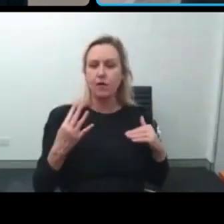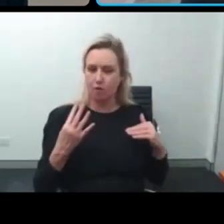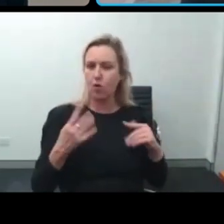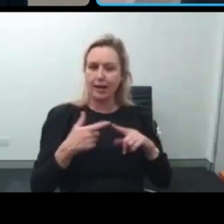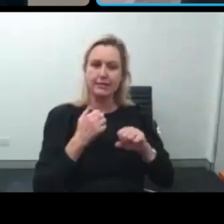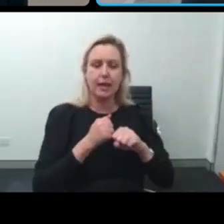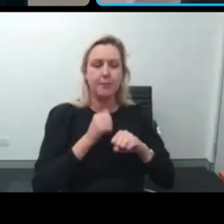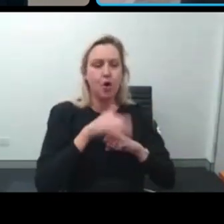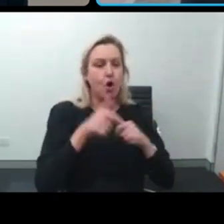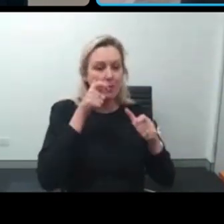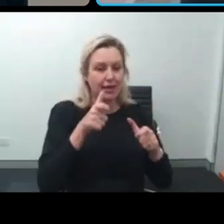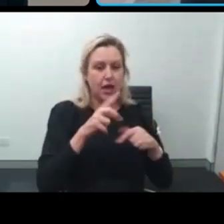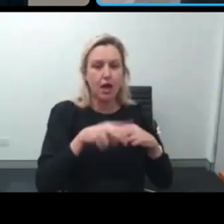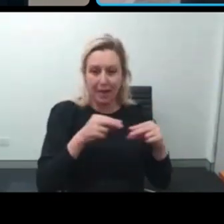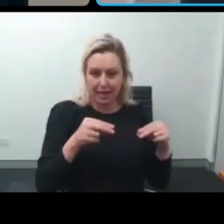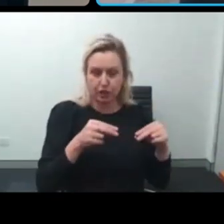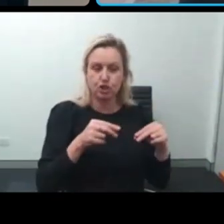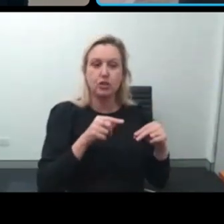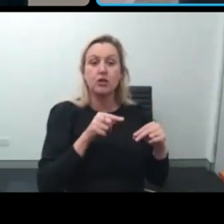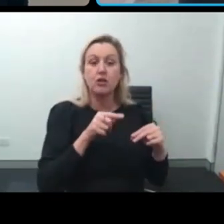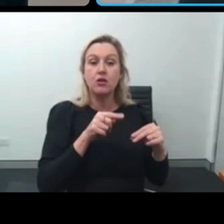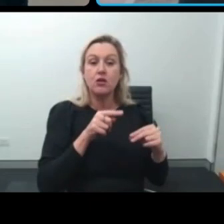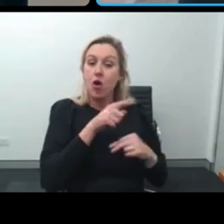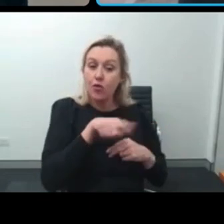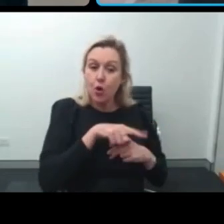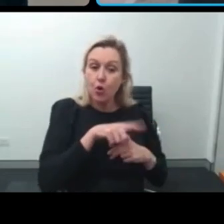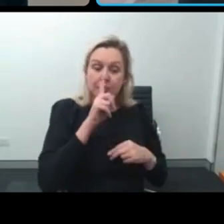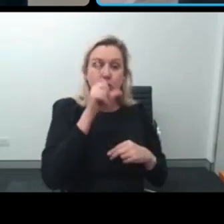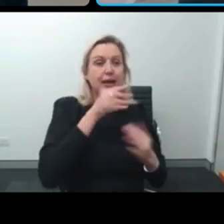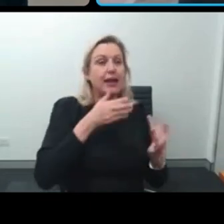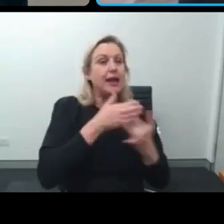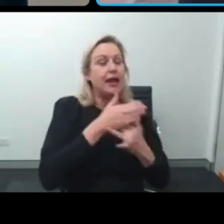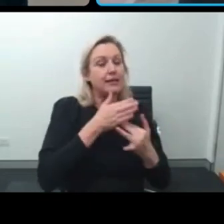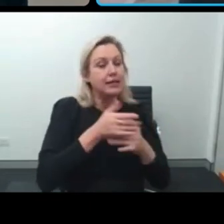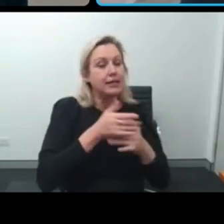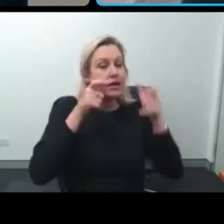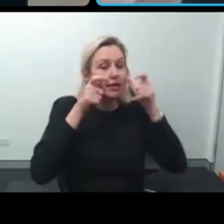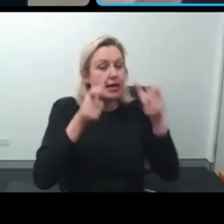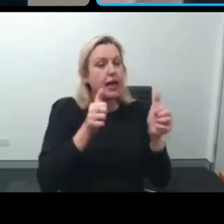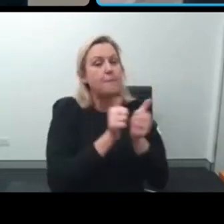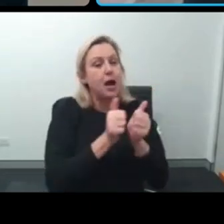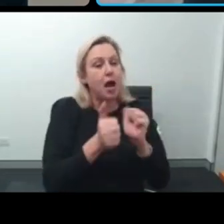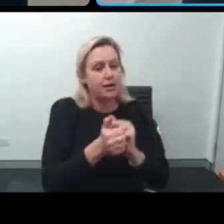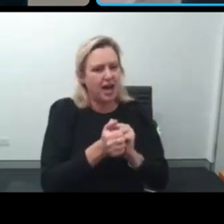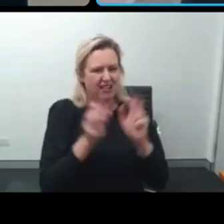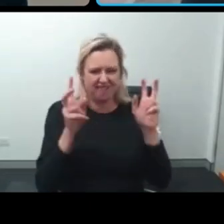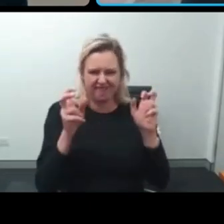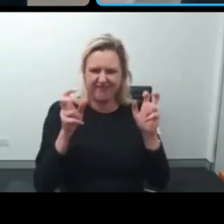care package, those people would have access to a care partner. That's the language that's come